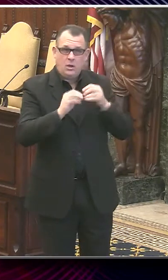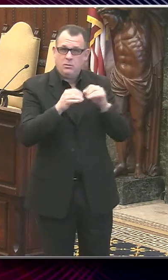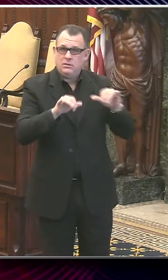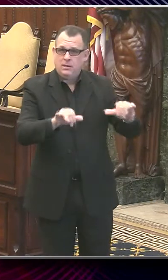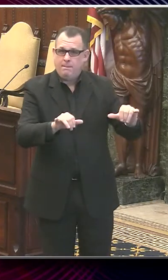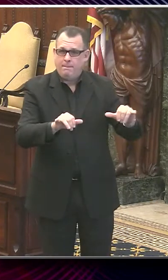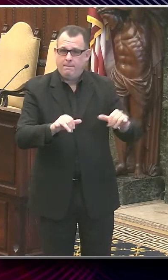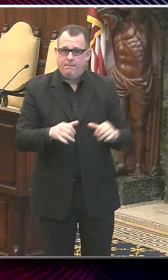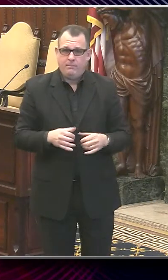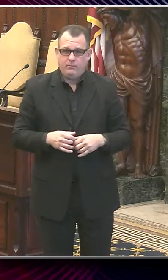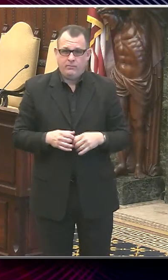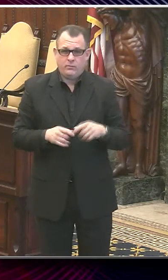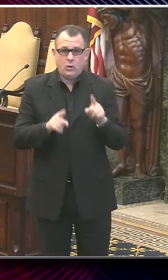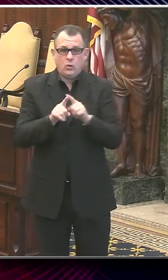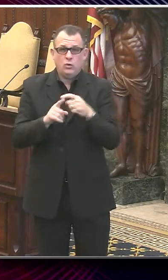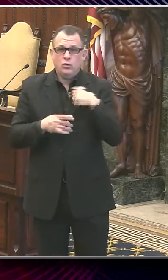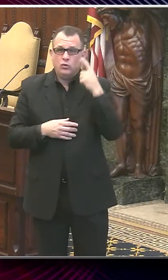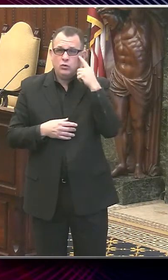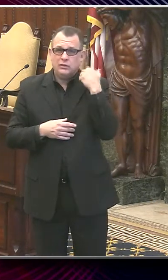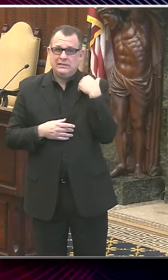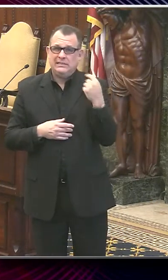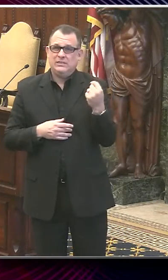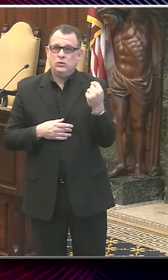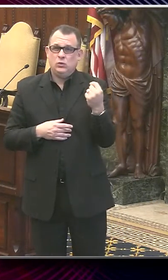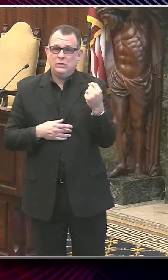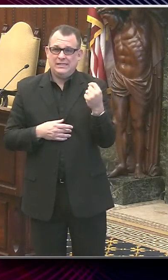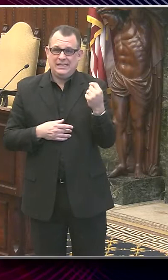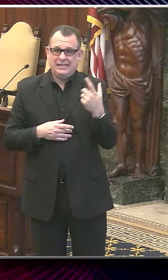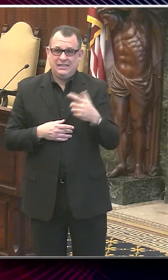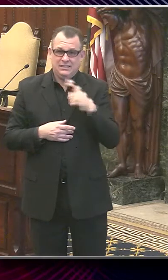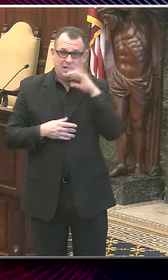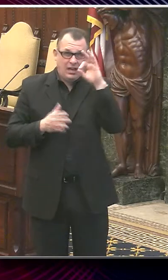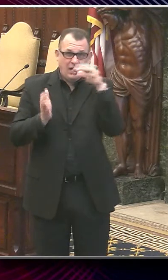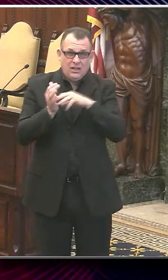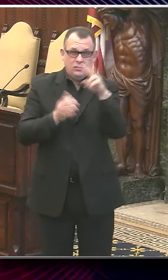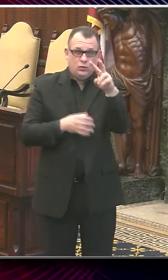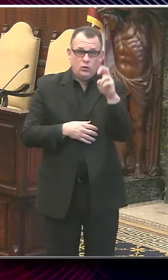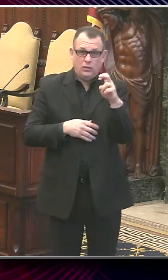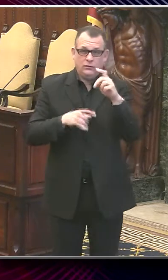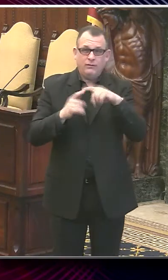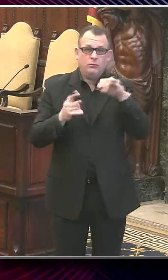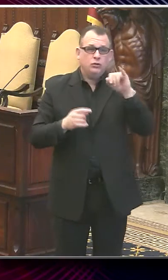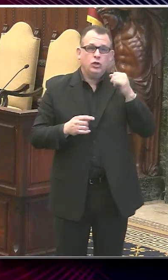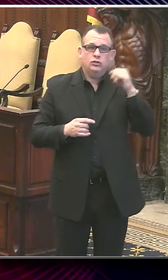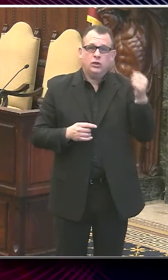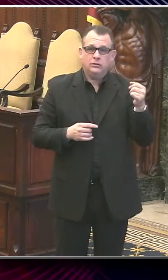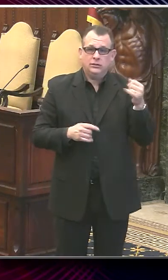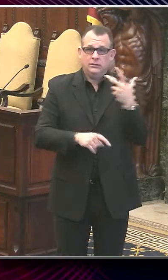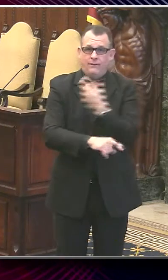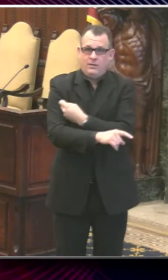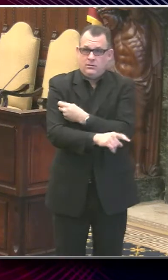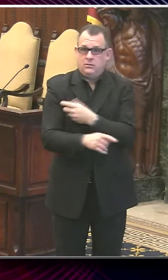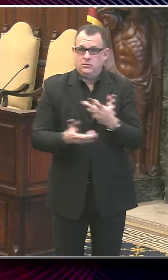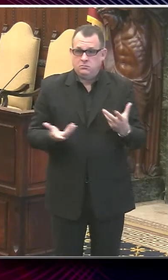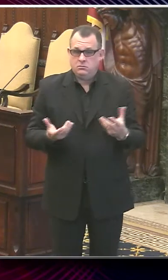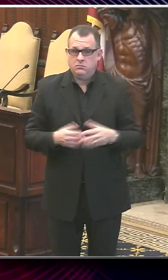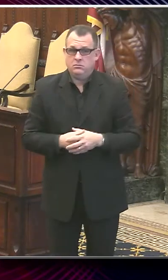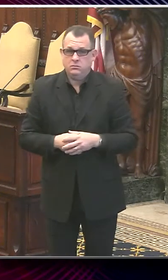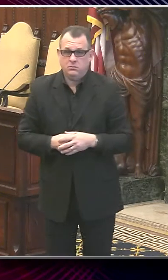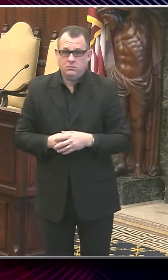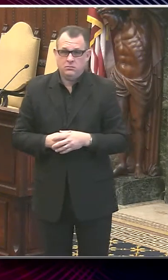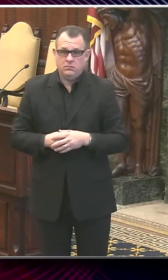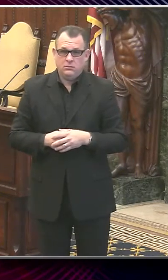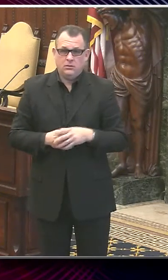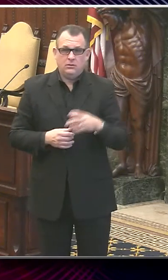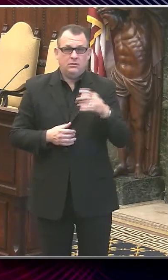Tuesday of last week that there were 9,200 doses of Johnson & Johnson vaccine given to us. That's still a relatively